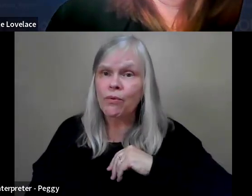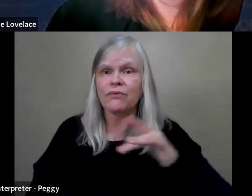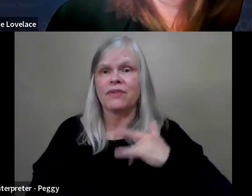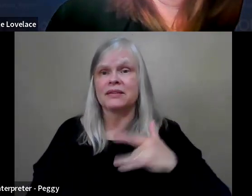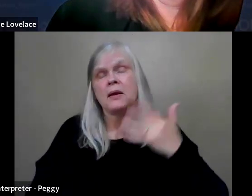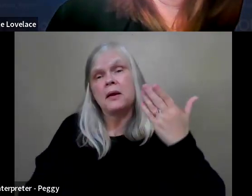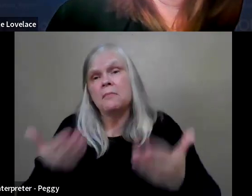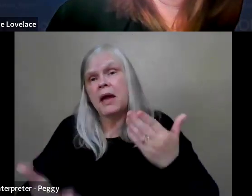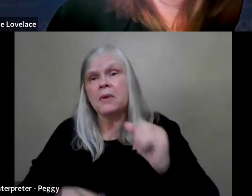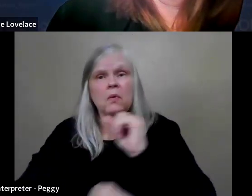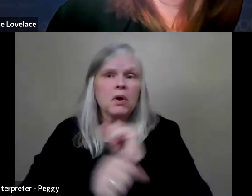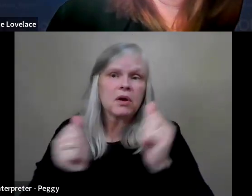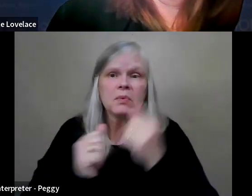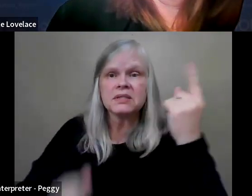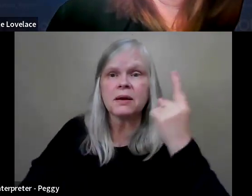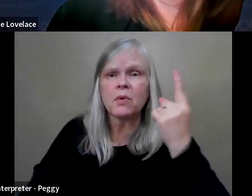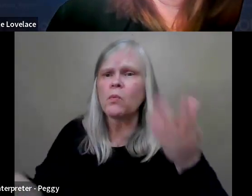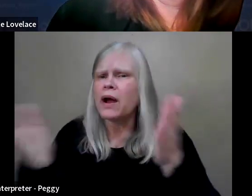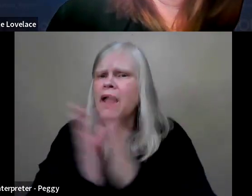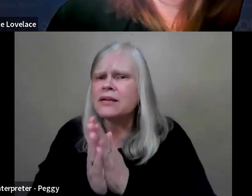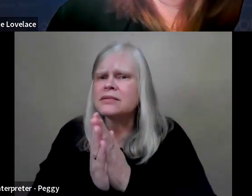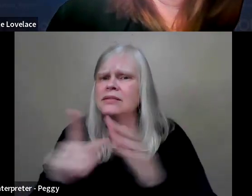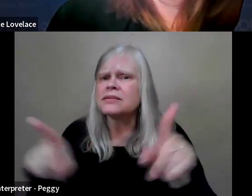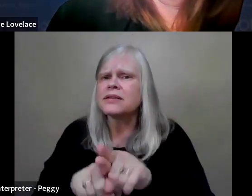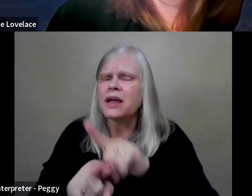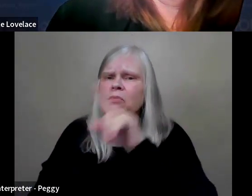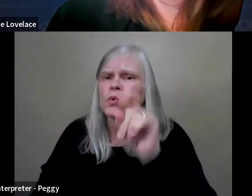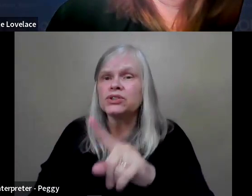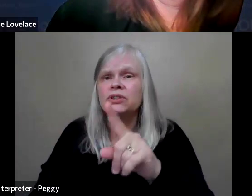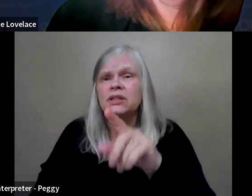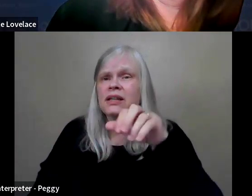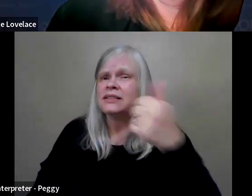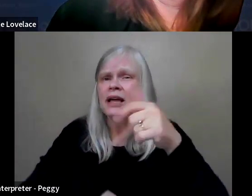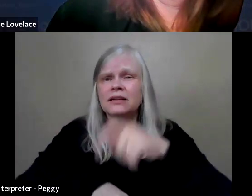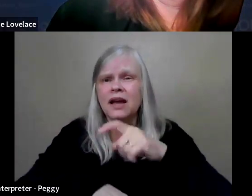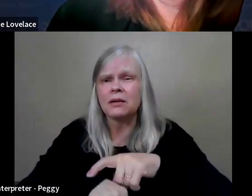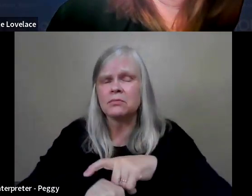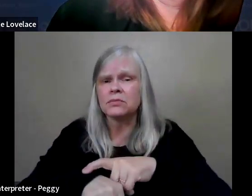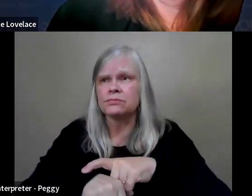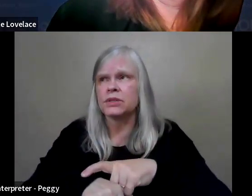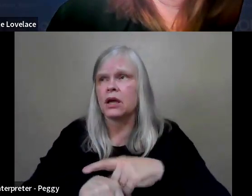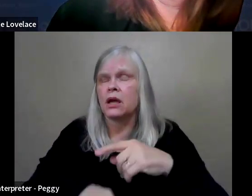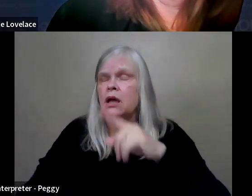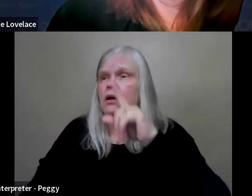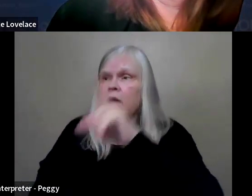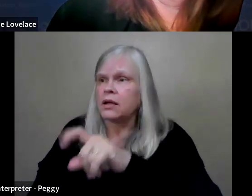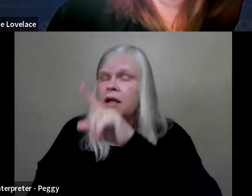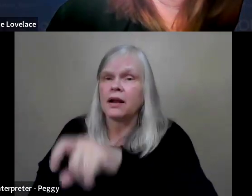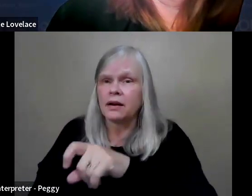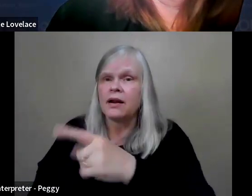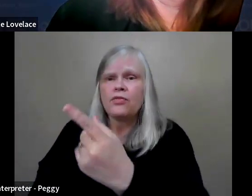we're working with someone and they've asked us the same question 10 times in the last 2 hours, and we are